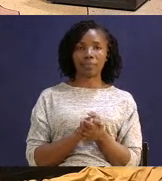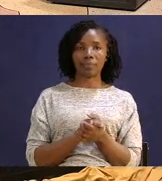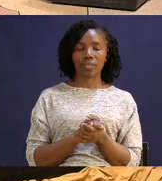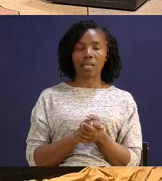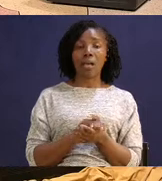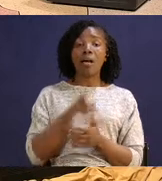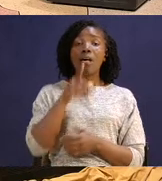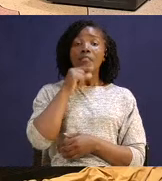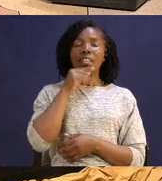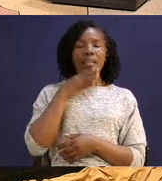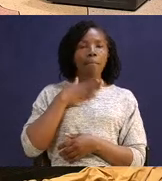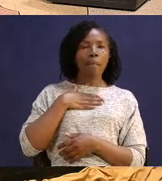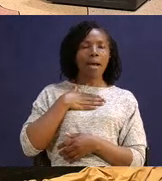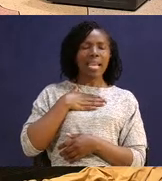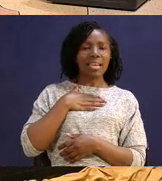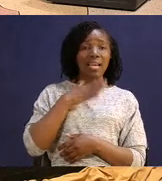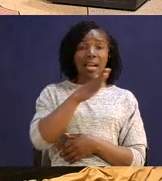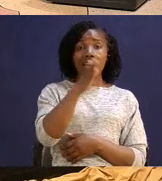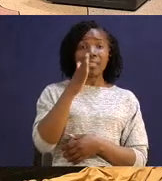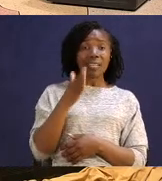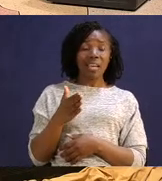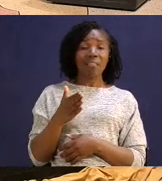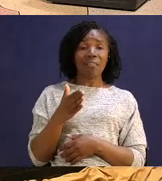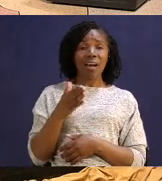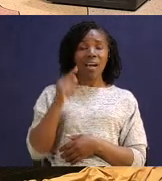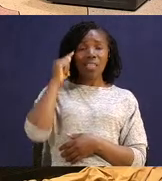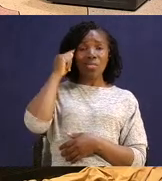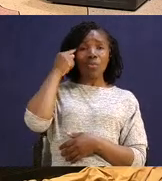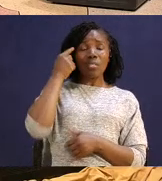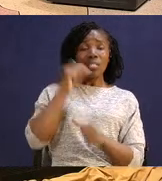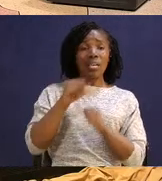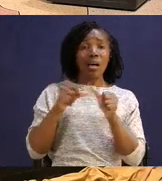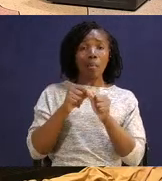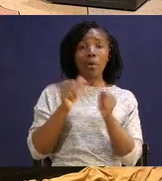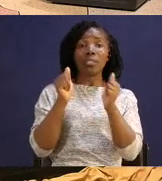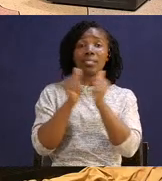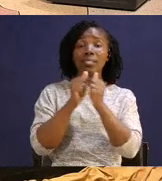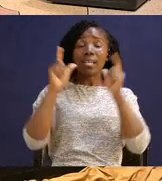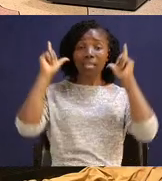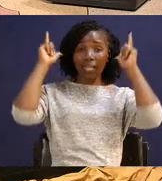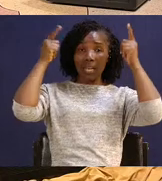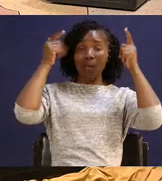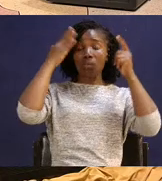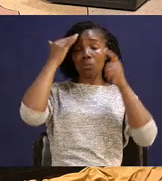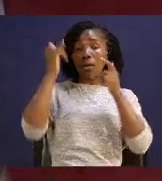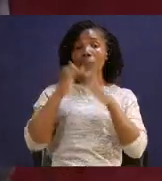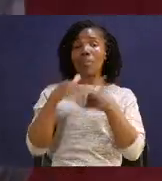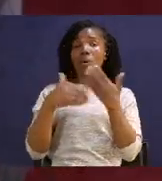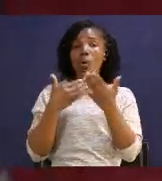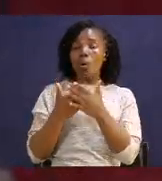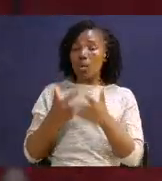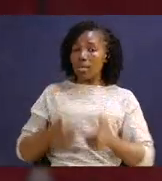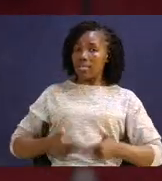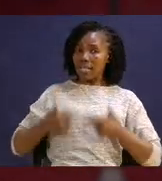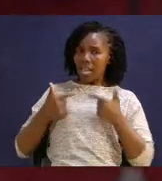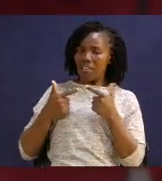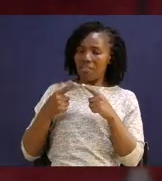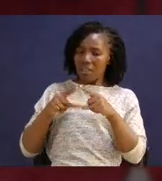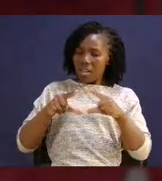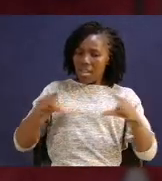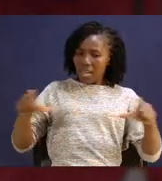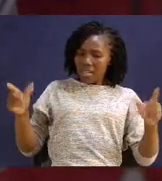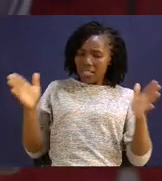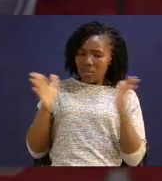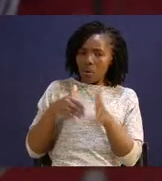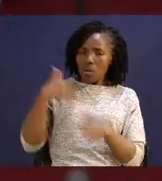My dad in his head had never seen himself having 10 cows because all his life he never saw 10 cows because the land is small and